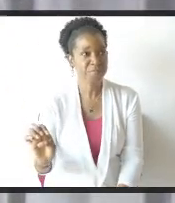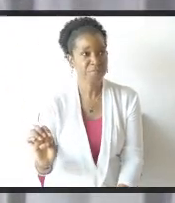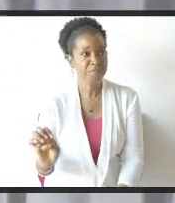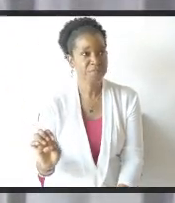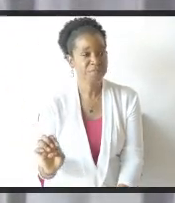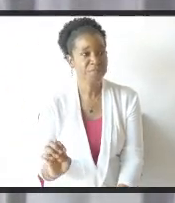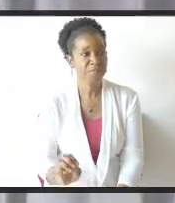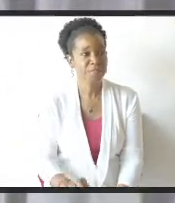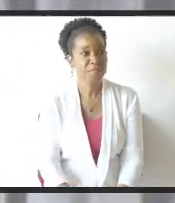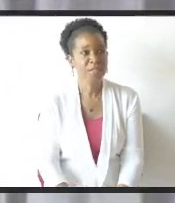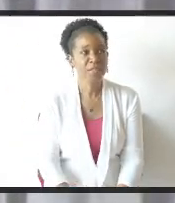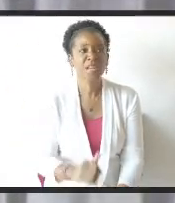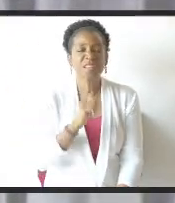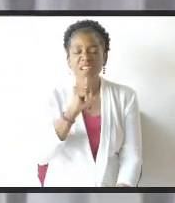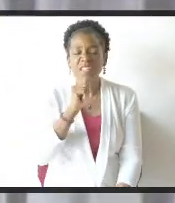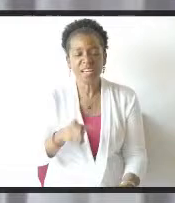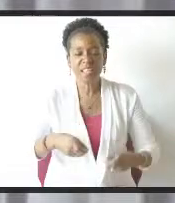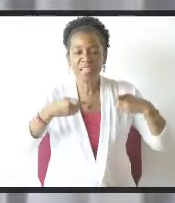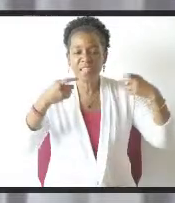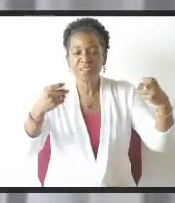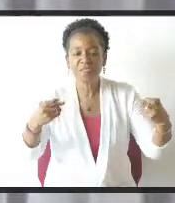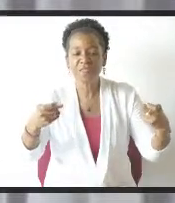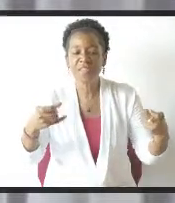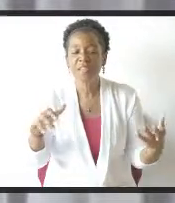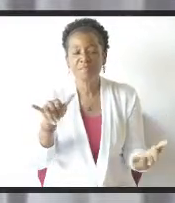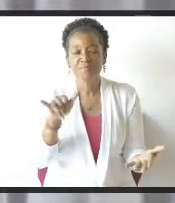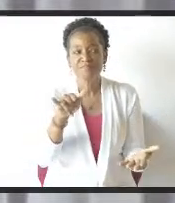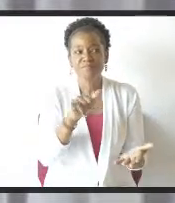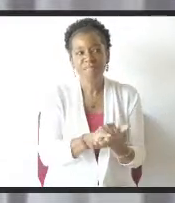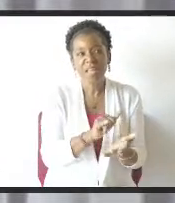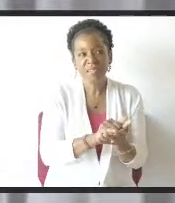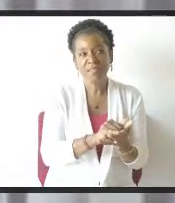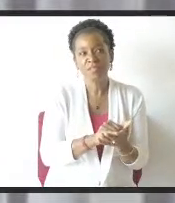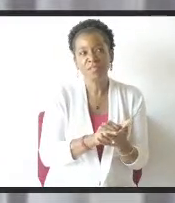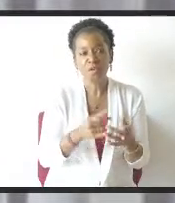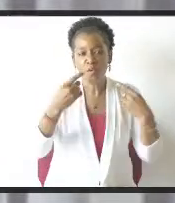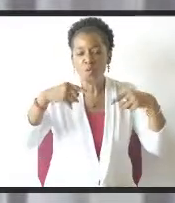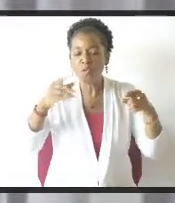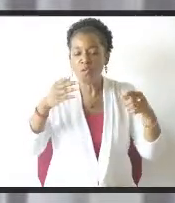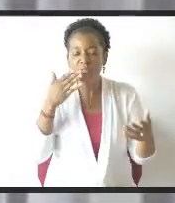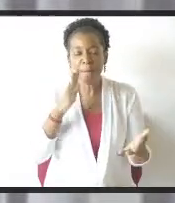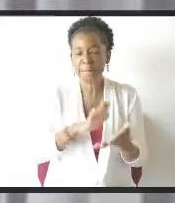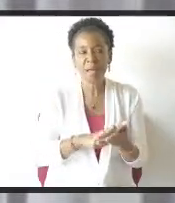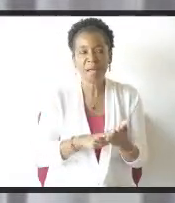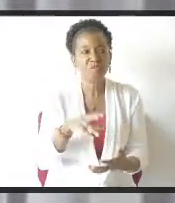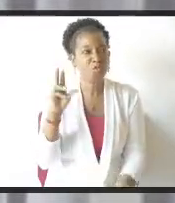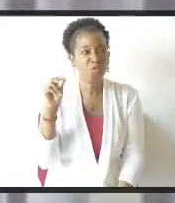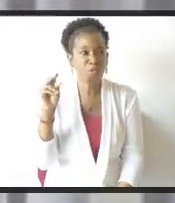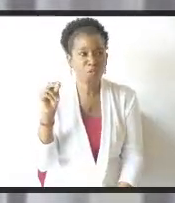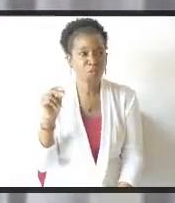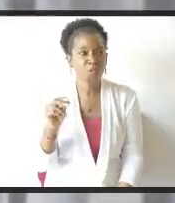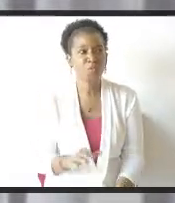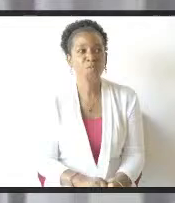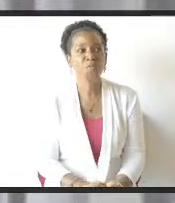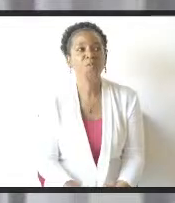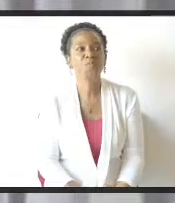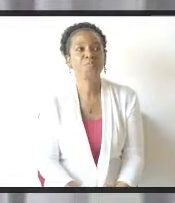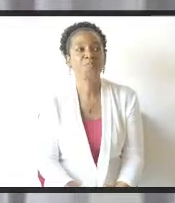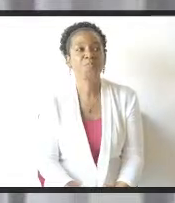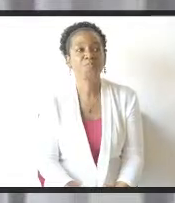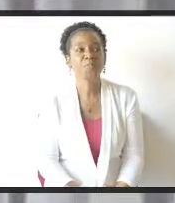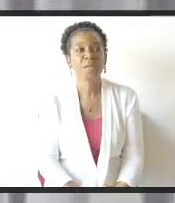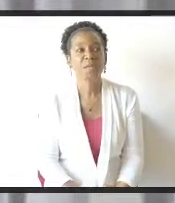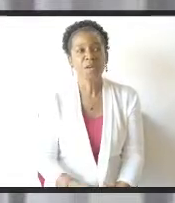Eh? We shall be like him. Like Jesus, yes. For we shall see